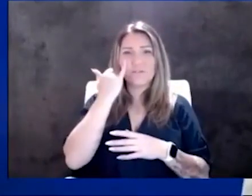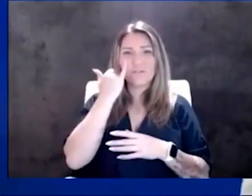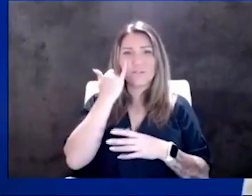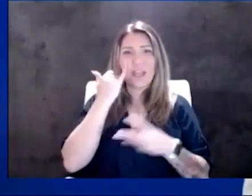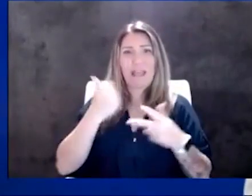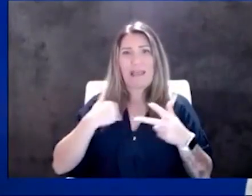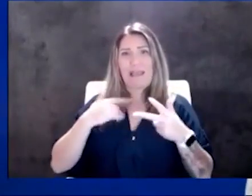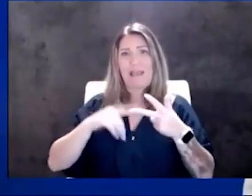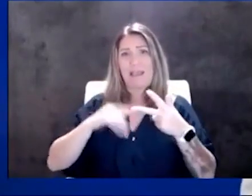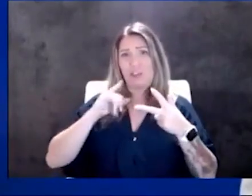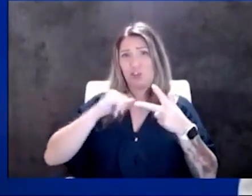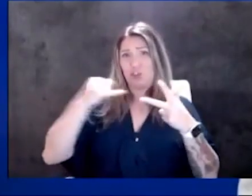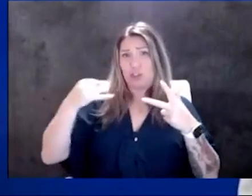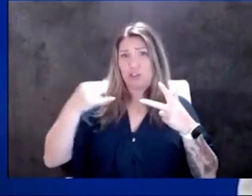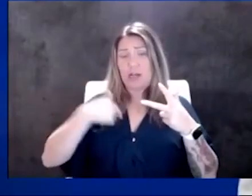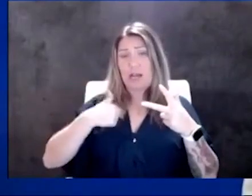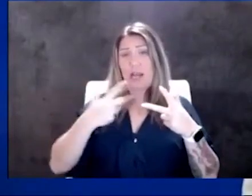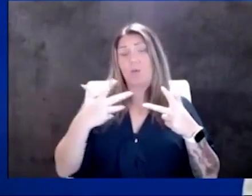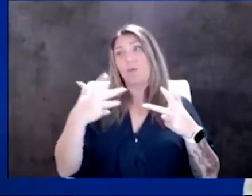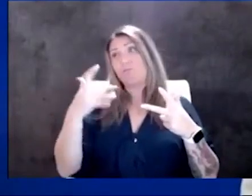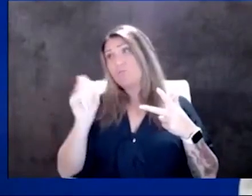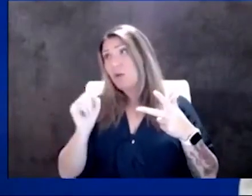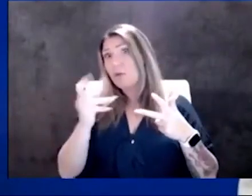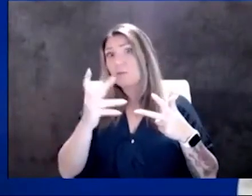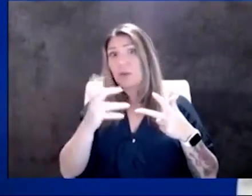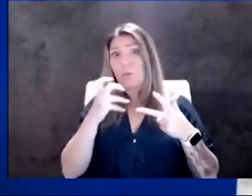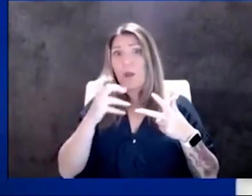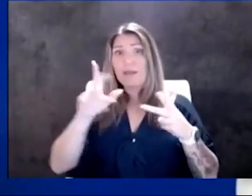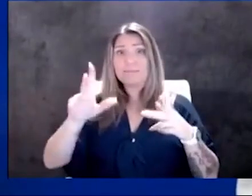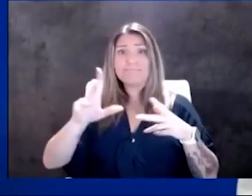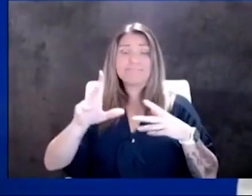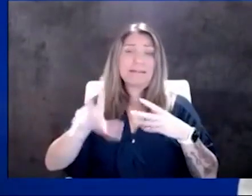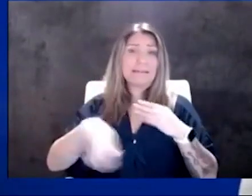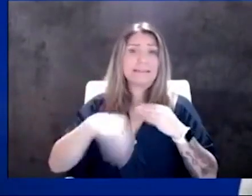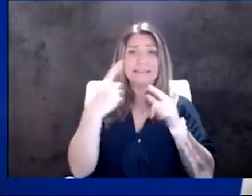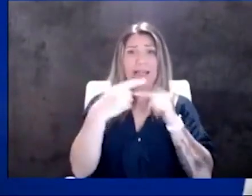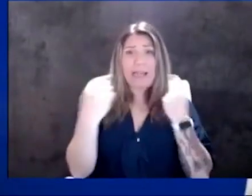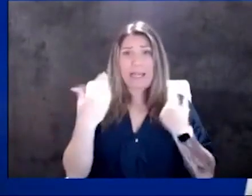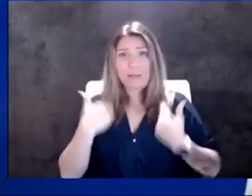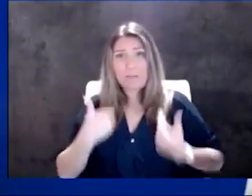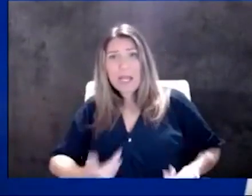would probably want to get the additional antibody boost because that may track, so I'd probably